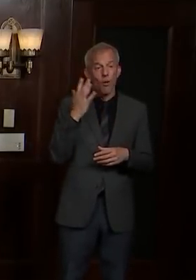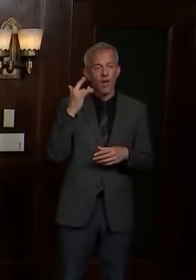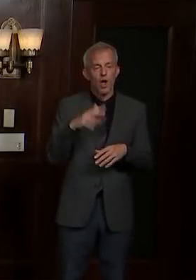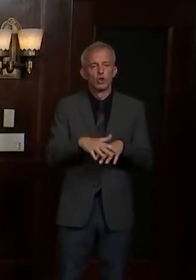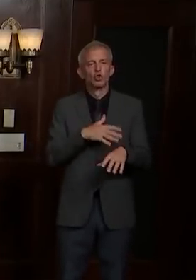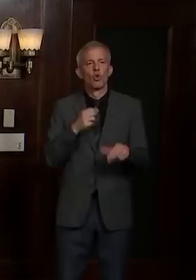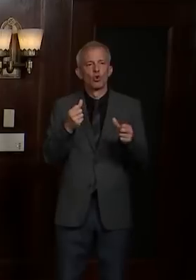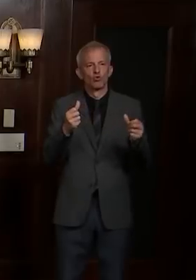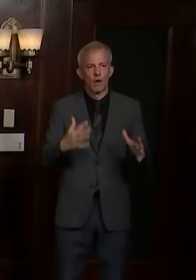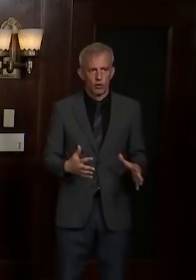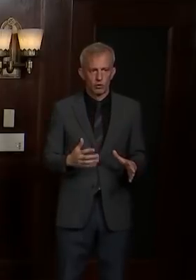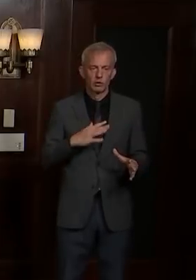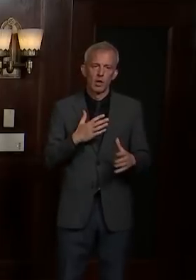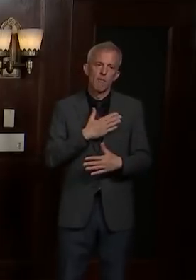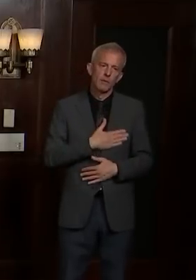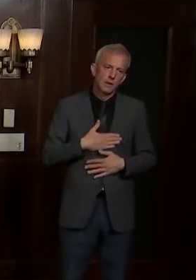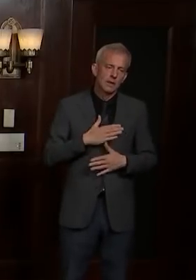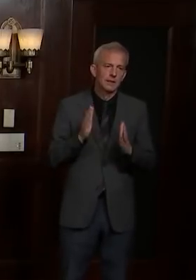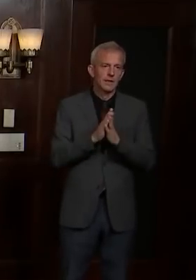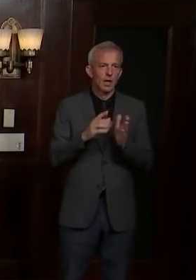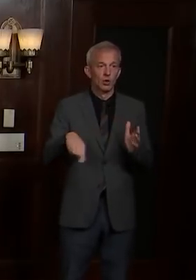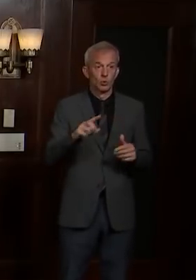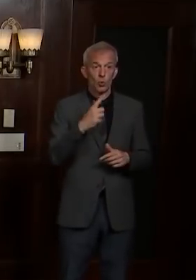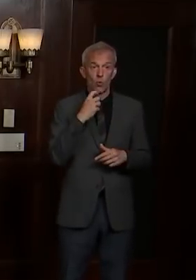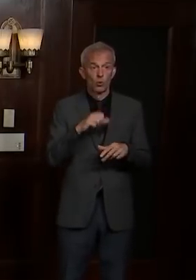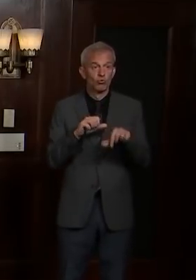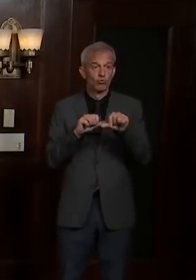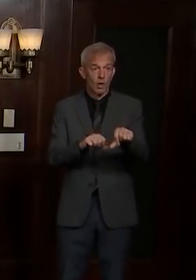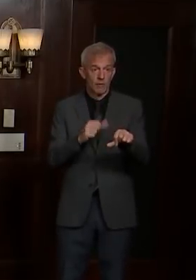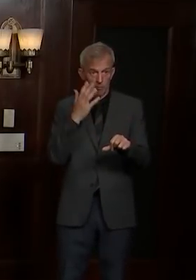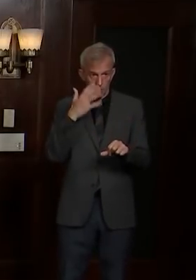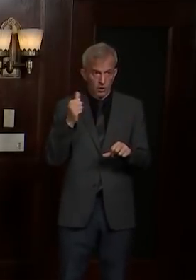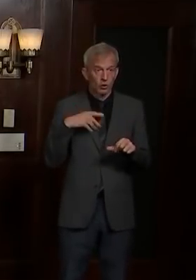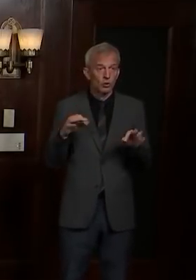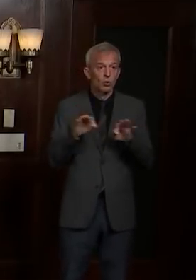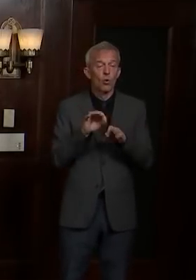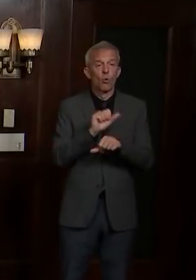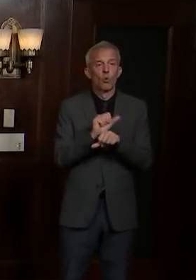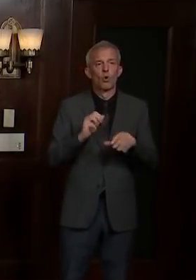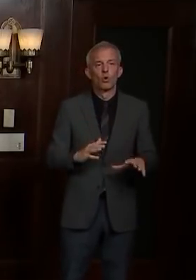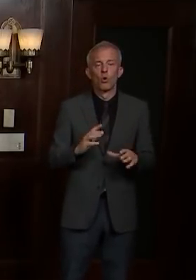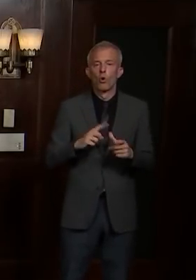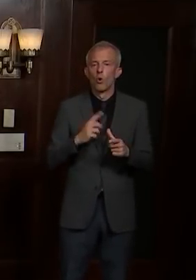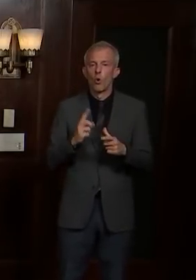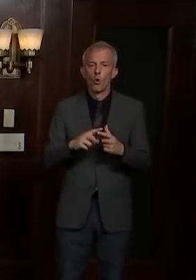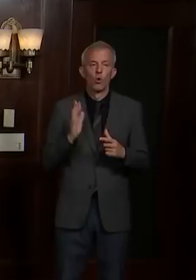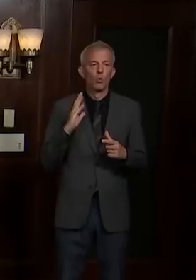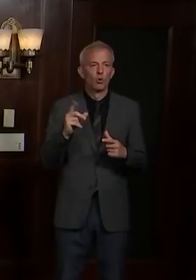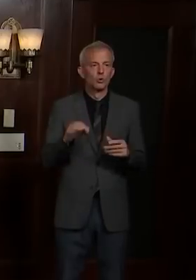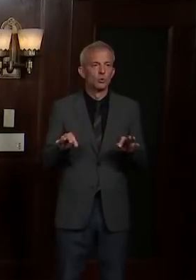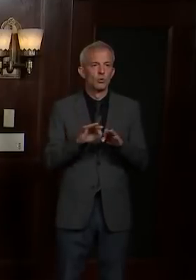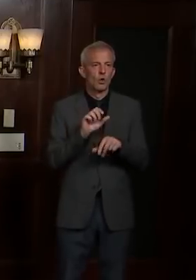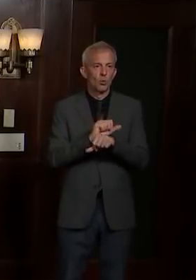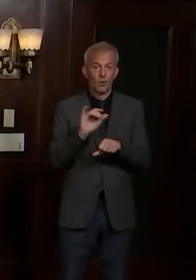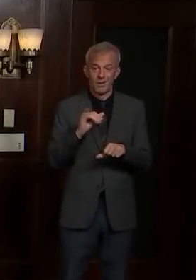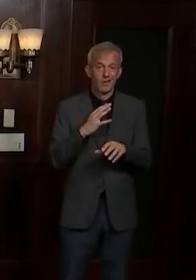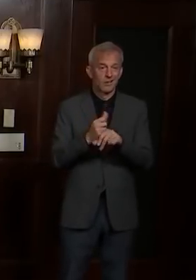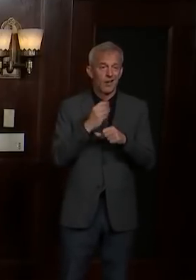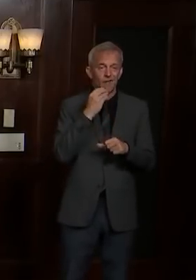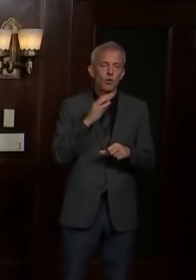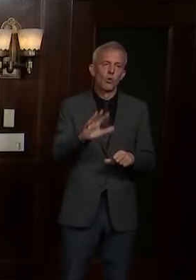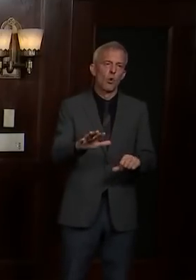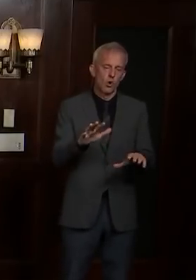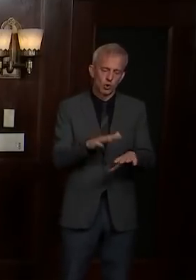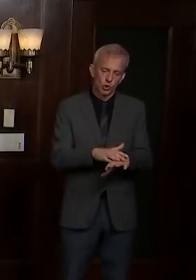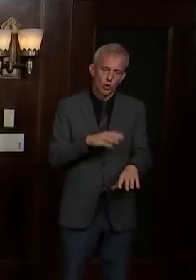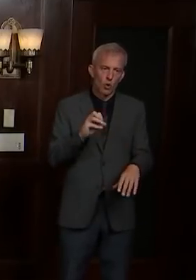down. And let me please ask those who are driving, because you are a critical worker, or if you're going to do critical work like getting food, slow